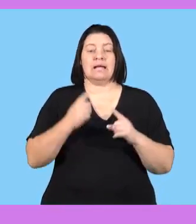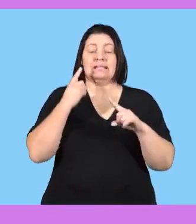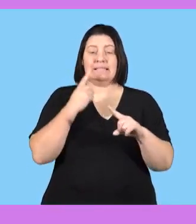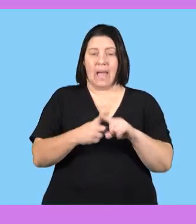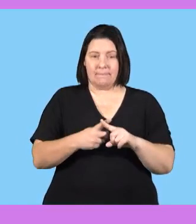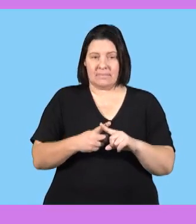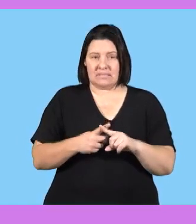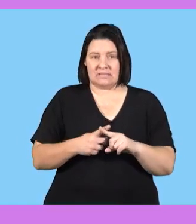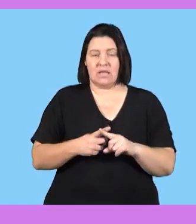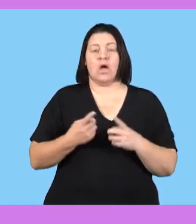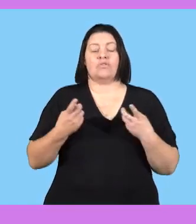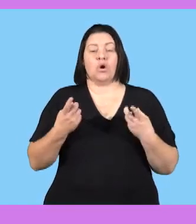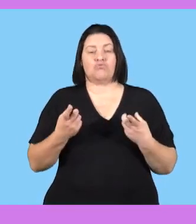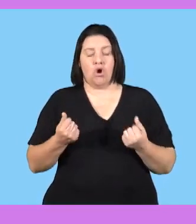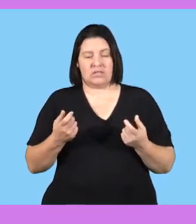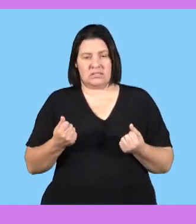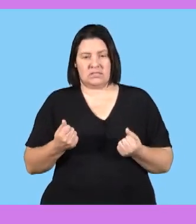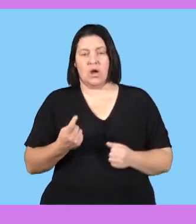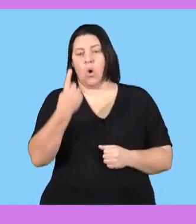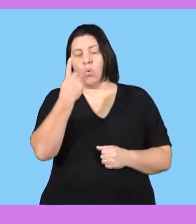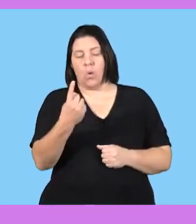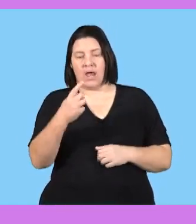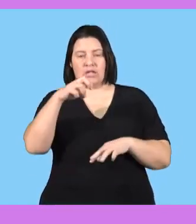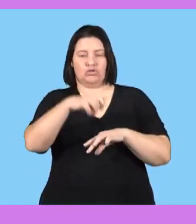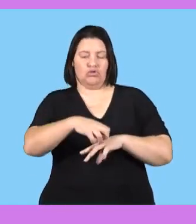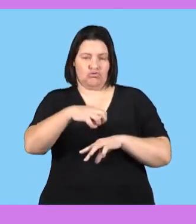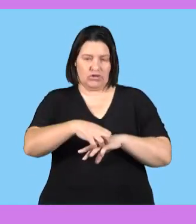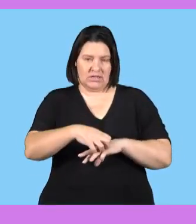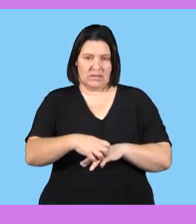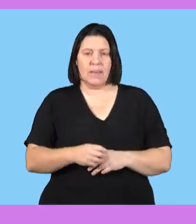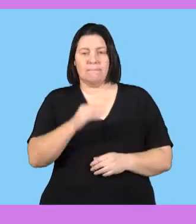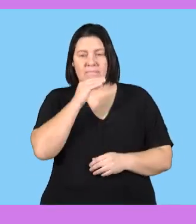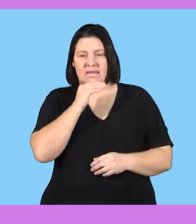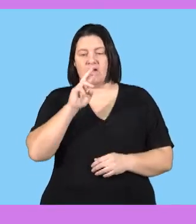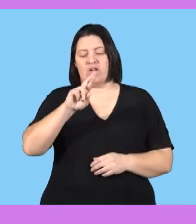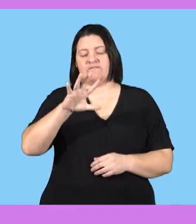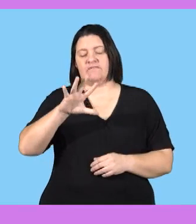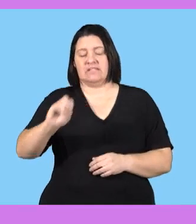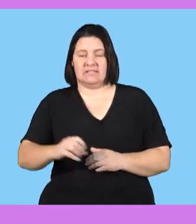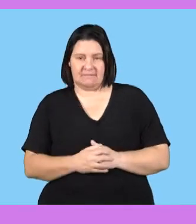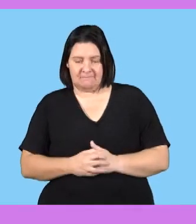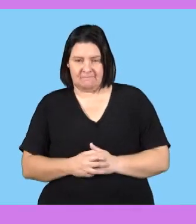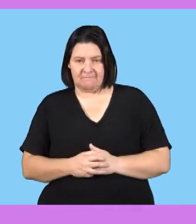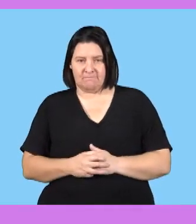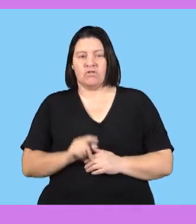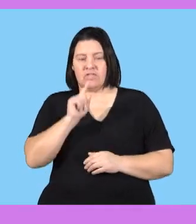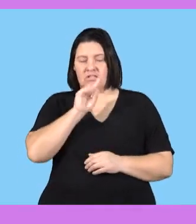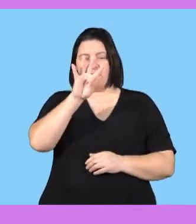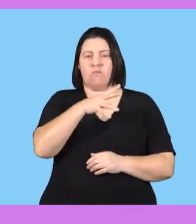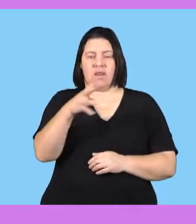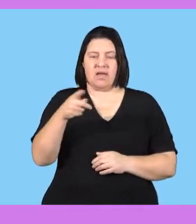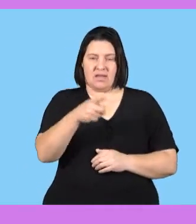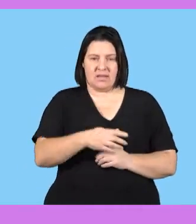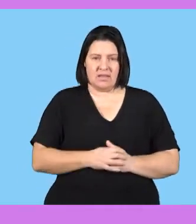and then we multiply by the cost of one jewelry, which is 50. So this is